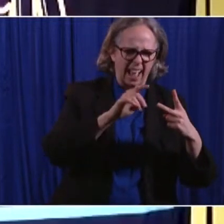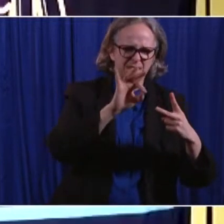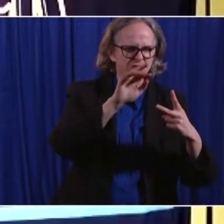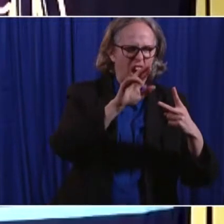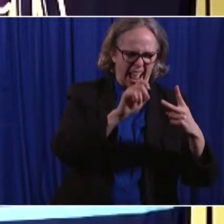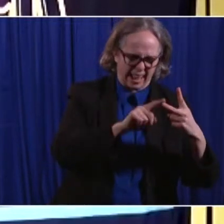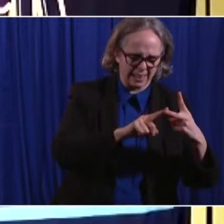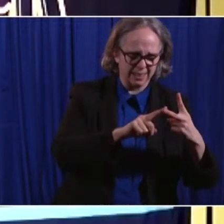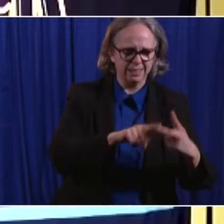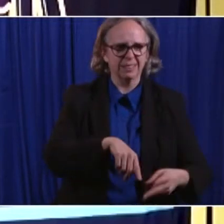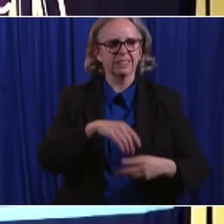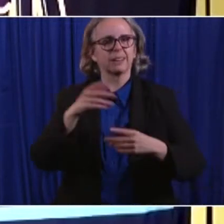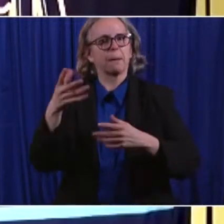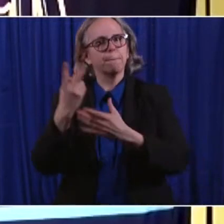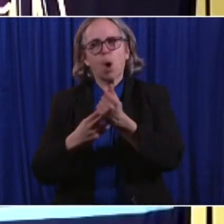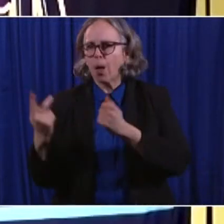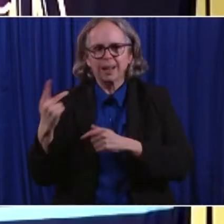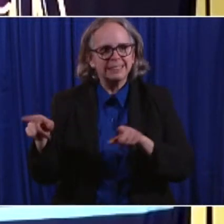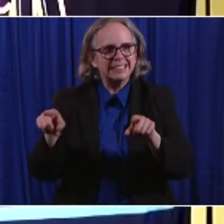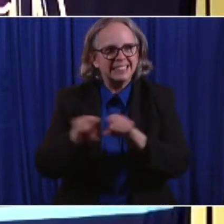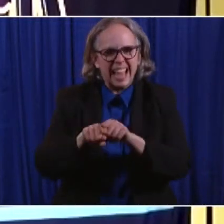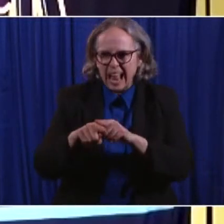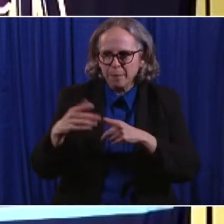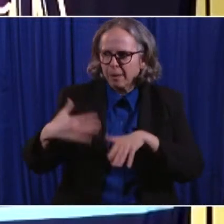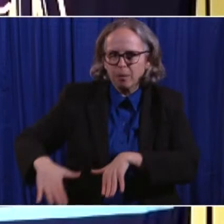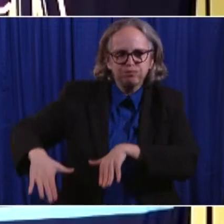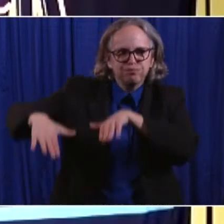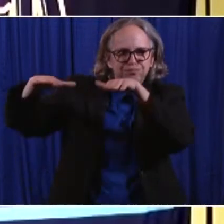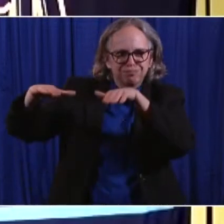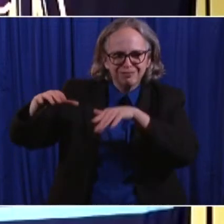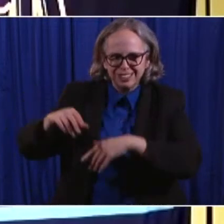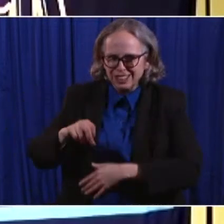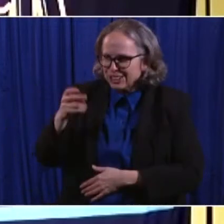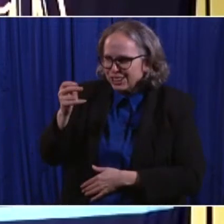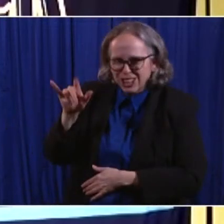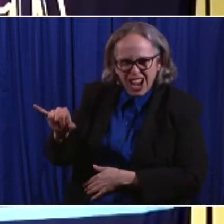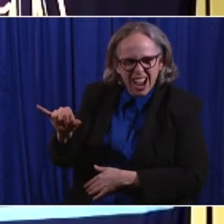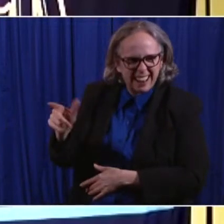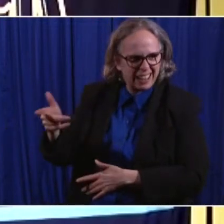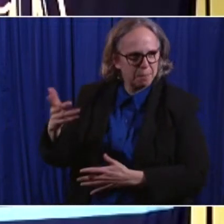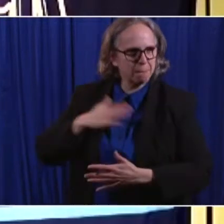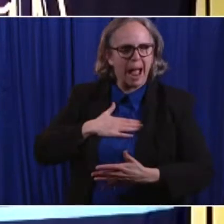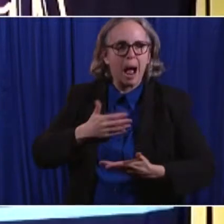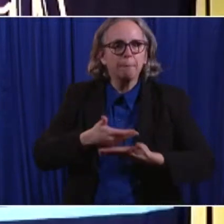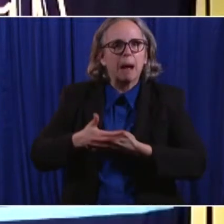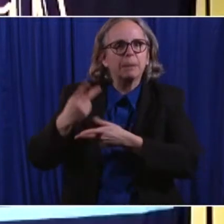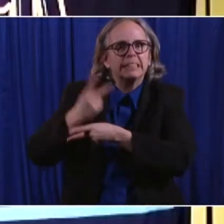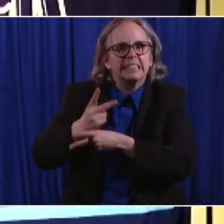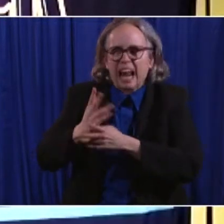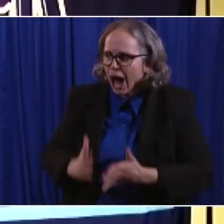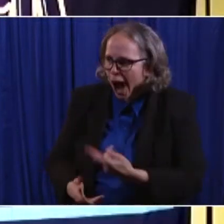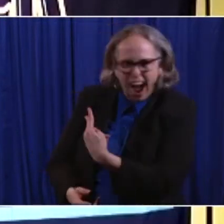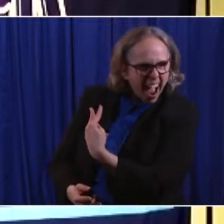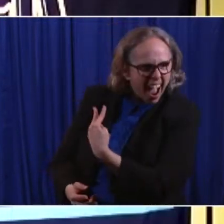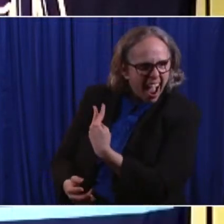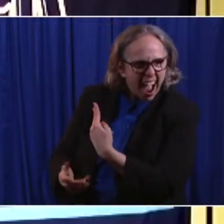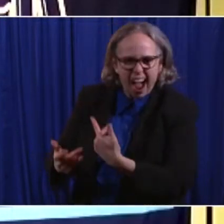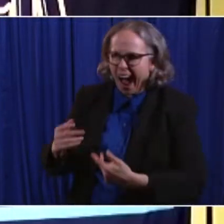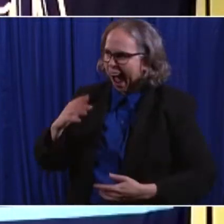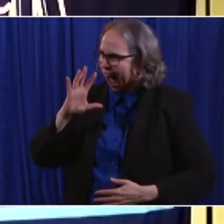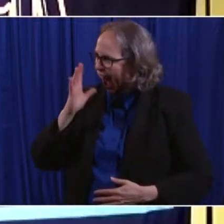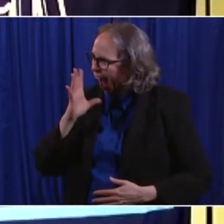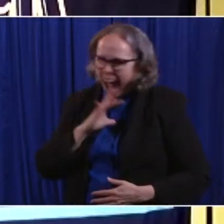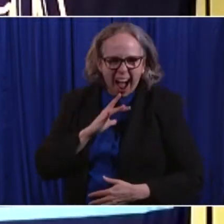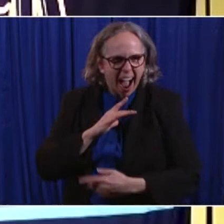my babysitter when I was a little kid. So we've got a lot of fond friends and connections,